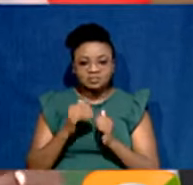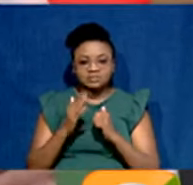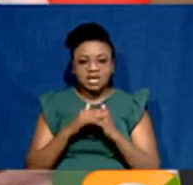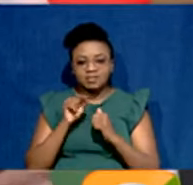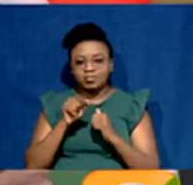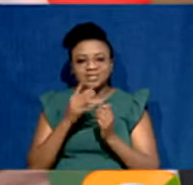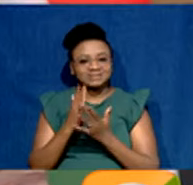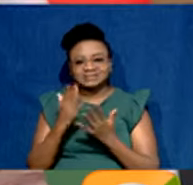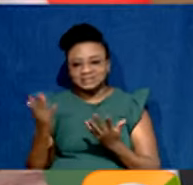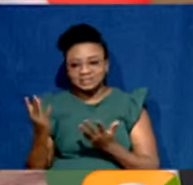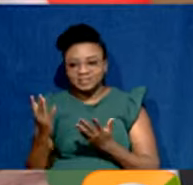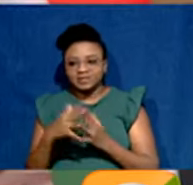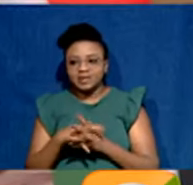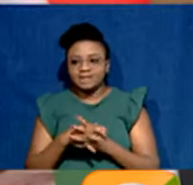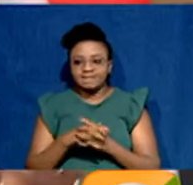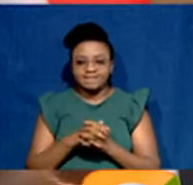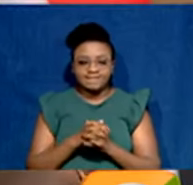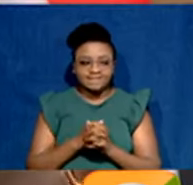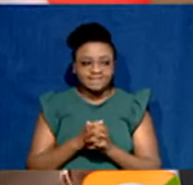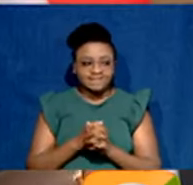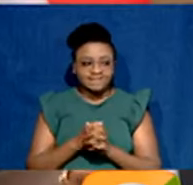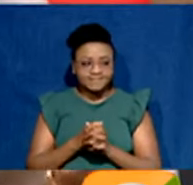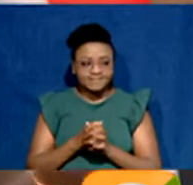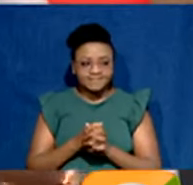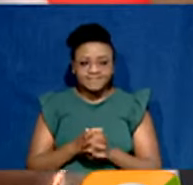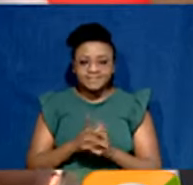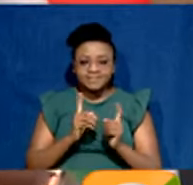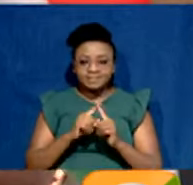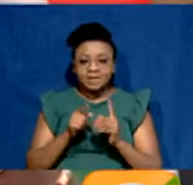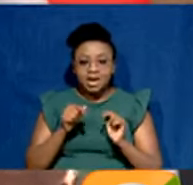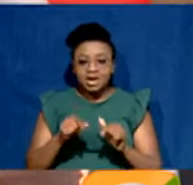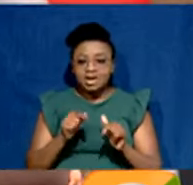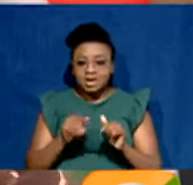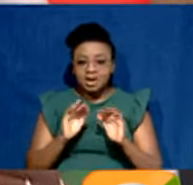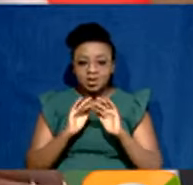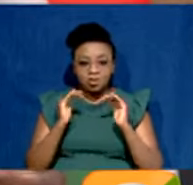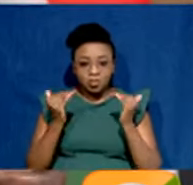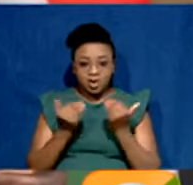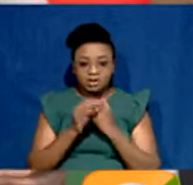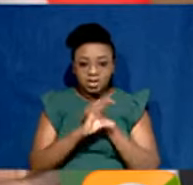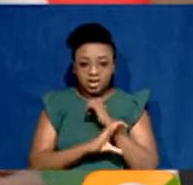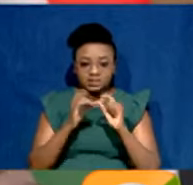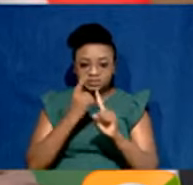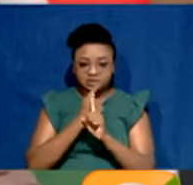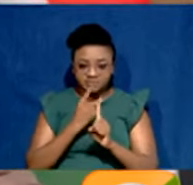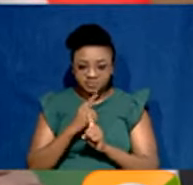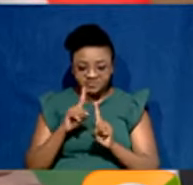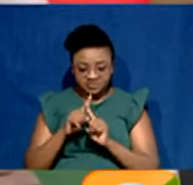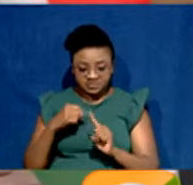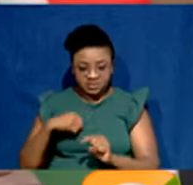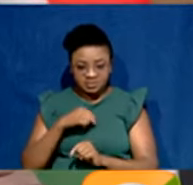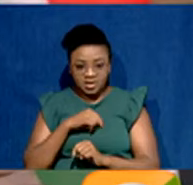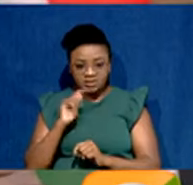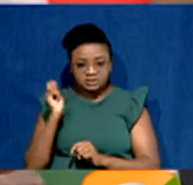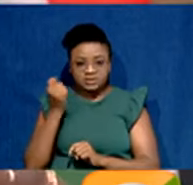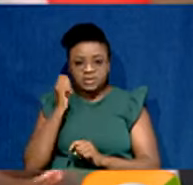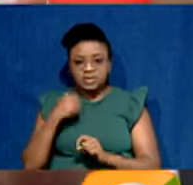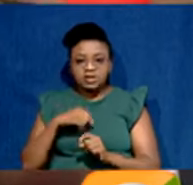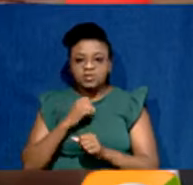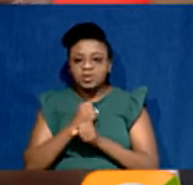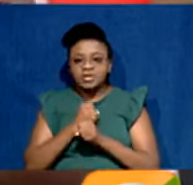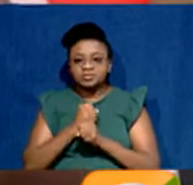9 point something. So what the world has done, and which Kenya we are doing, is